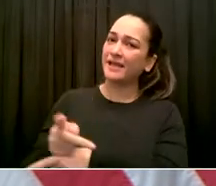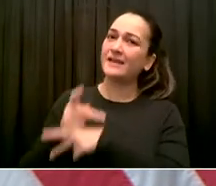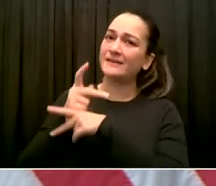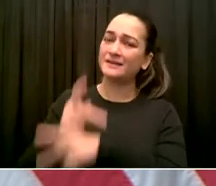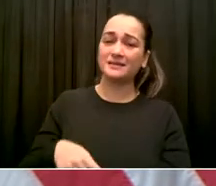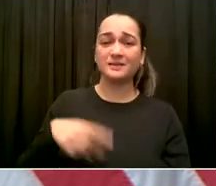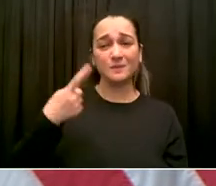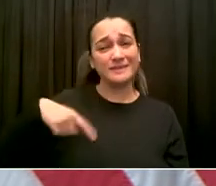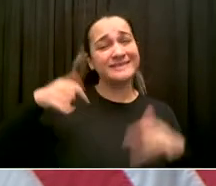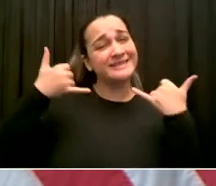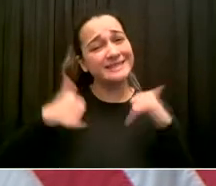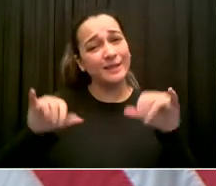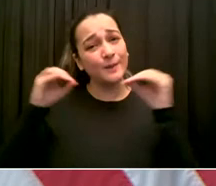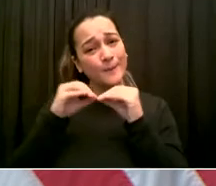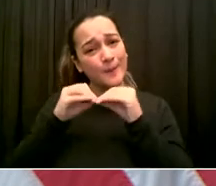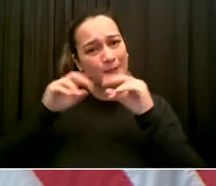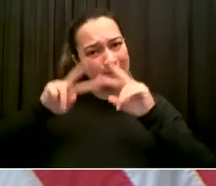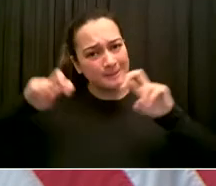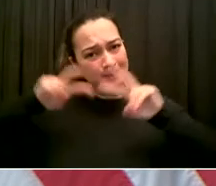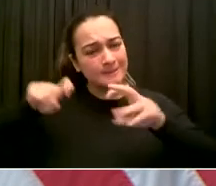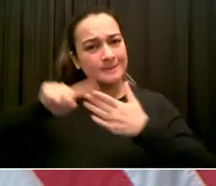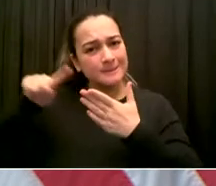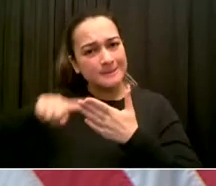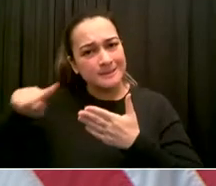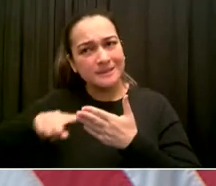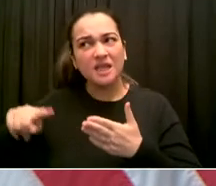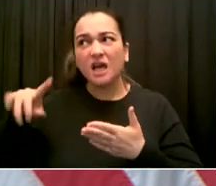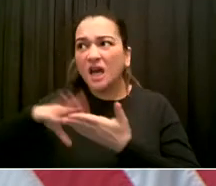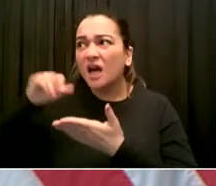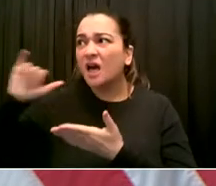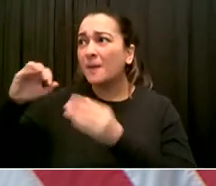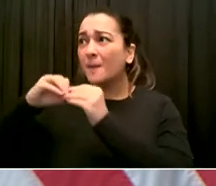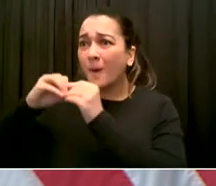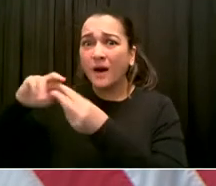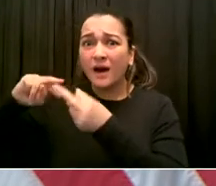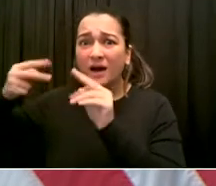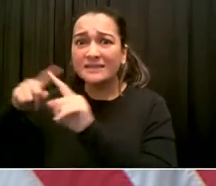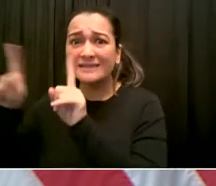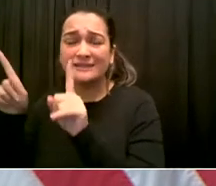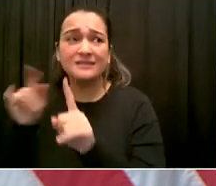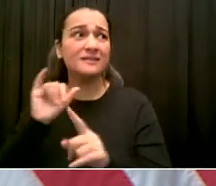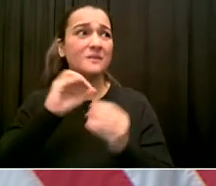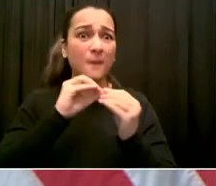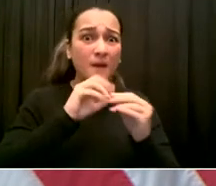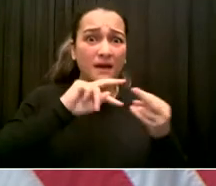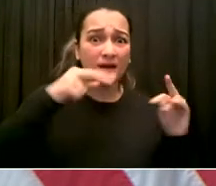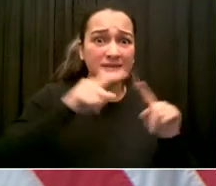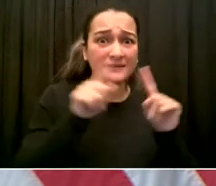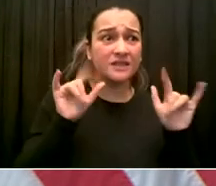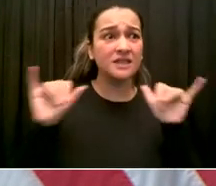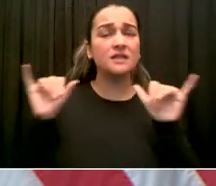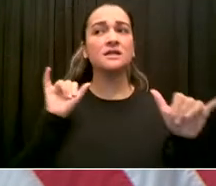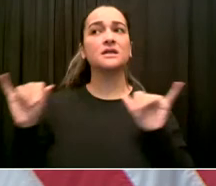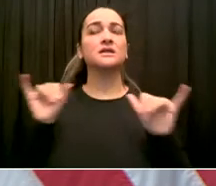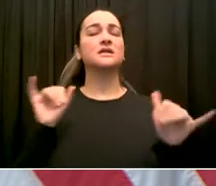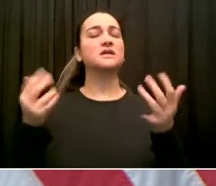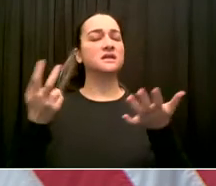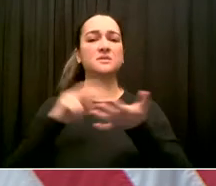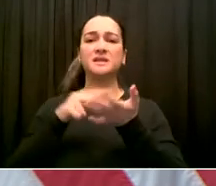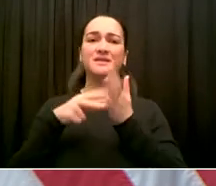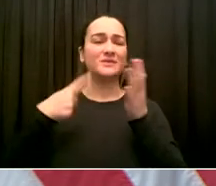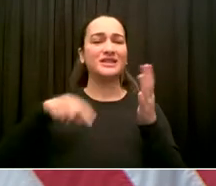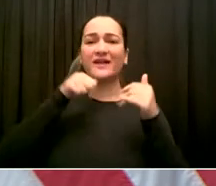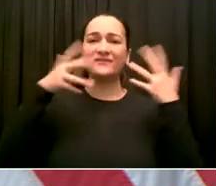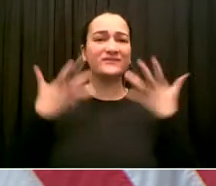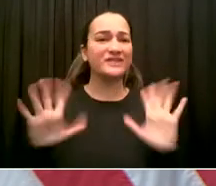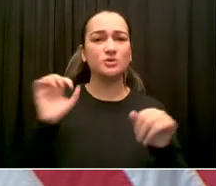vaccine supply increases, and our historic vaccination campaign ramps up to an even higher level. We must